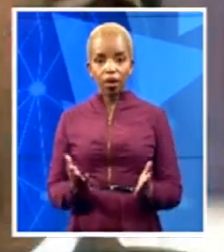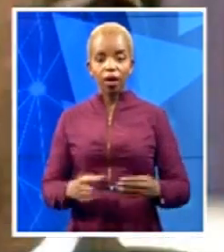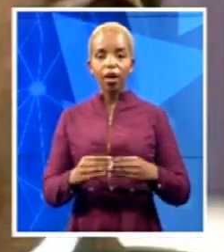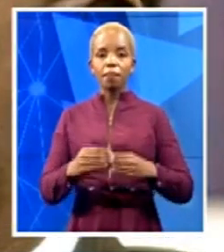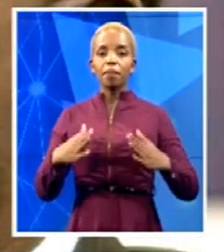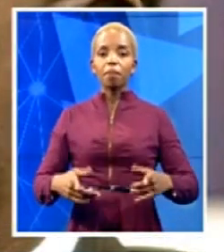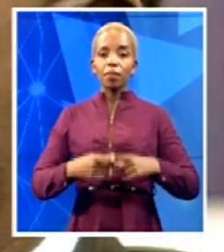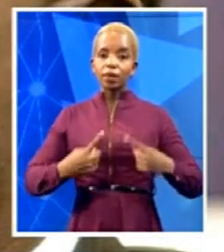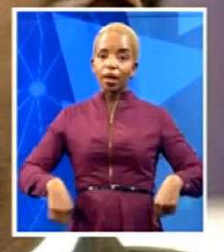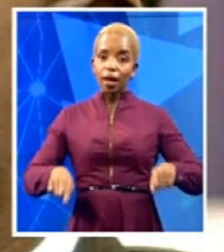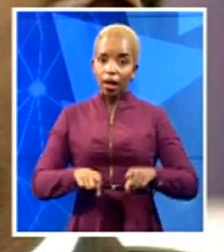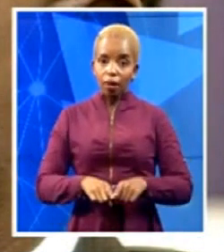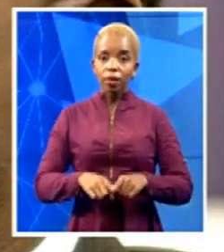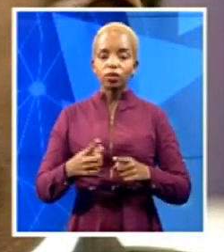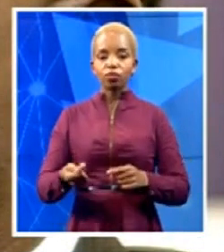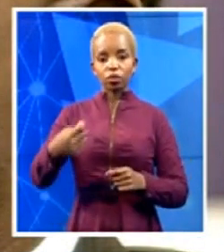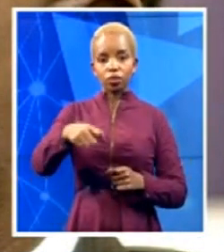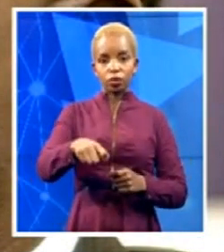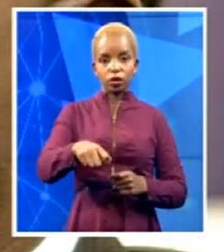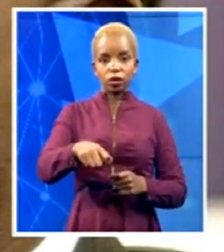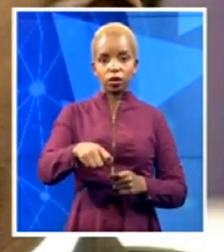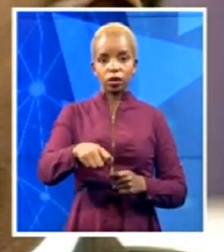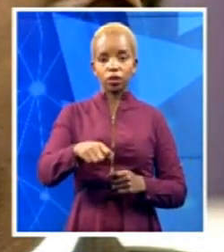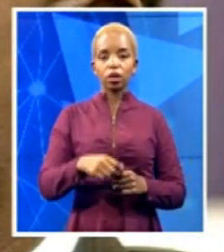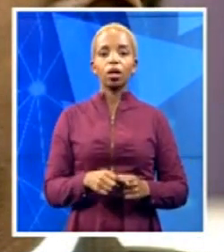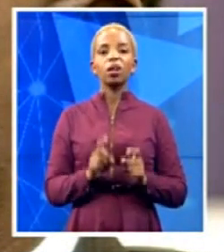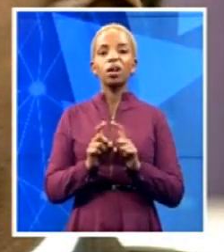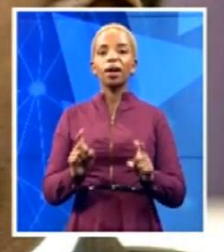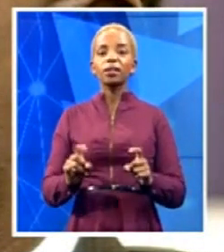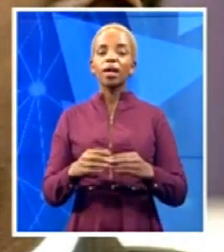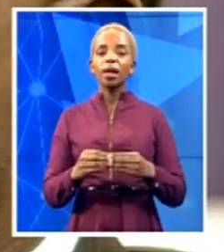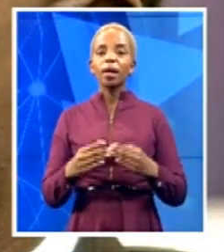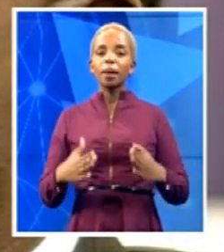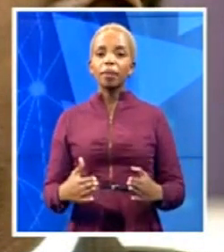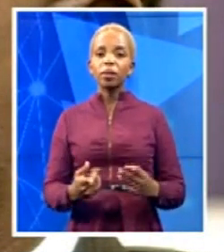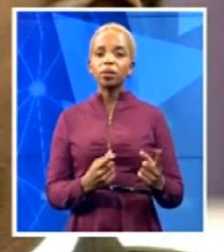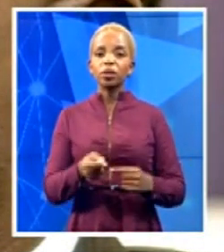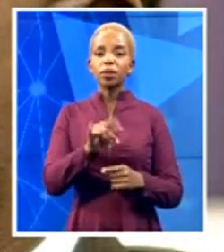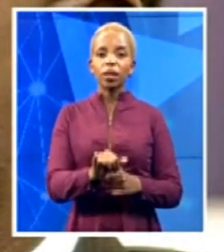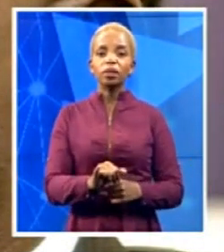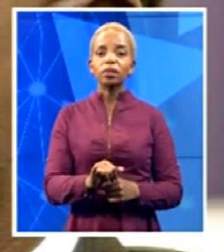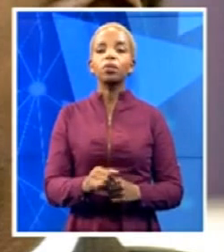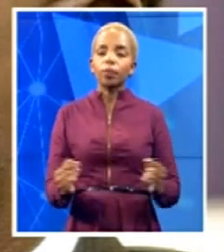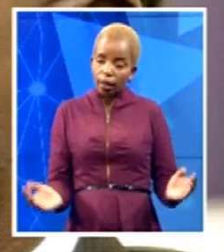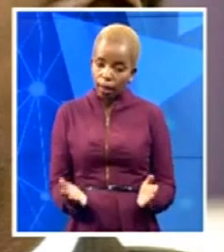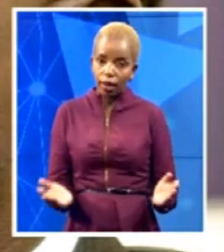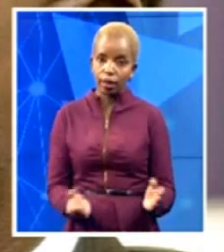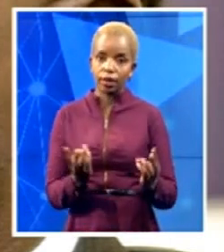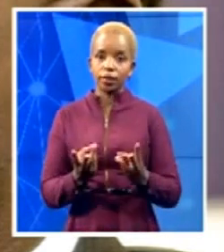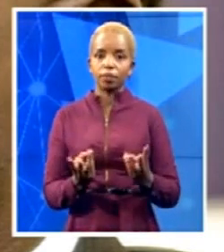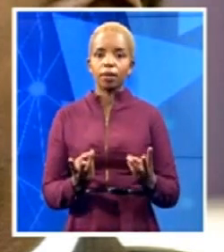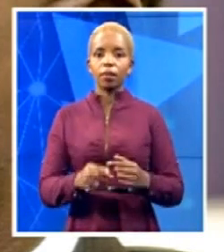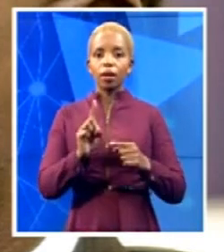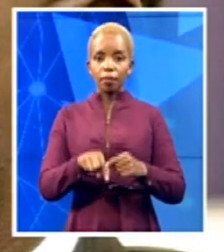of the society who has the means to be able to do that. We encourage people to drive into that Solidarity Fund. We work ourselves